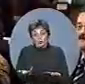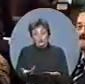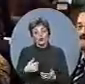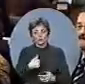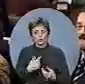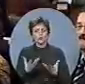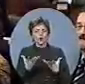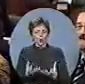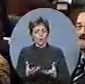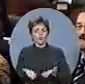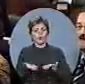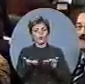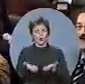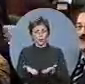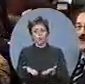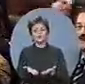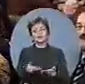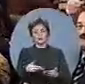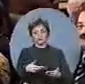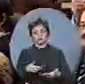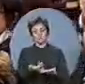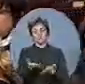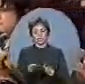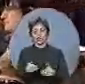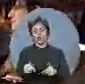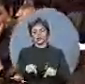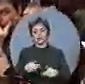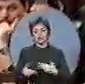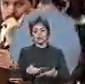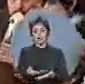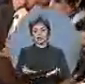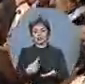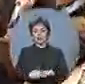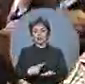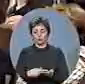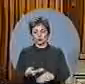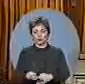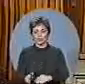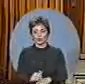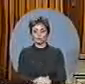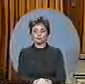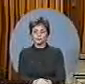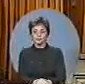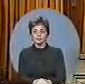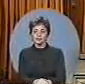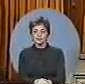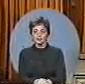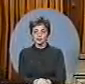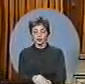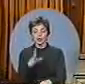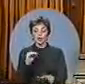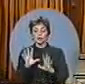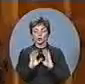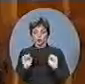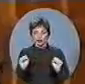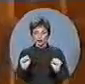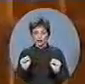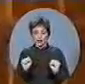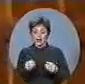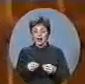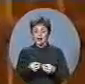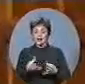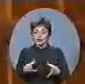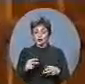steps, and we intend to propose things to the House of Commons. The Honourable Member for Beauharnois-Salaberry. Mr.